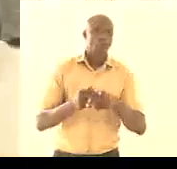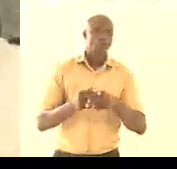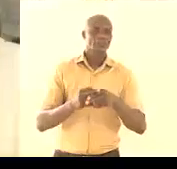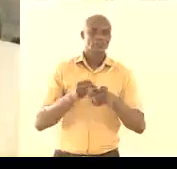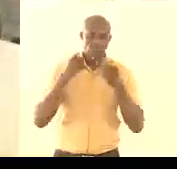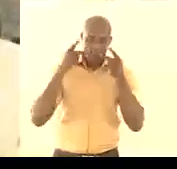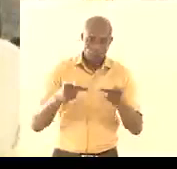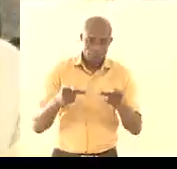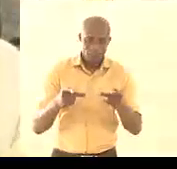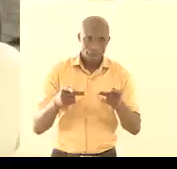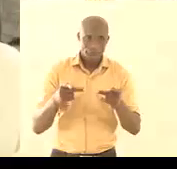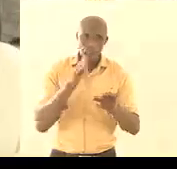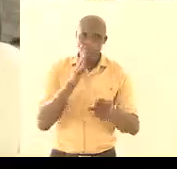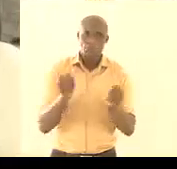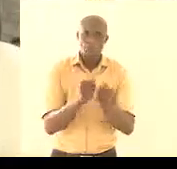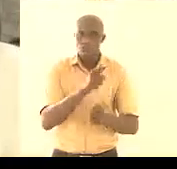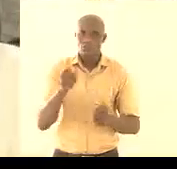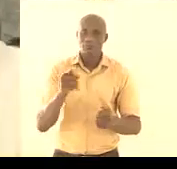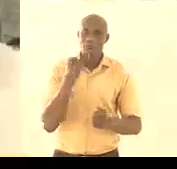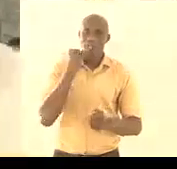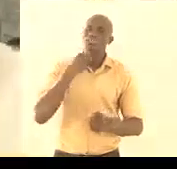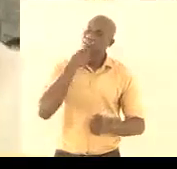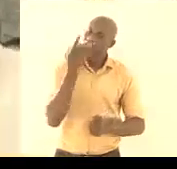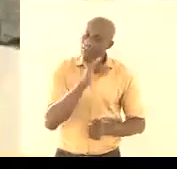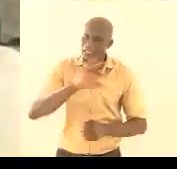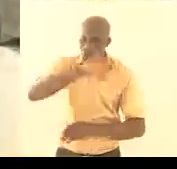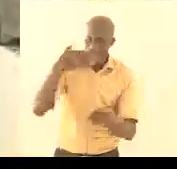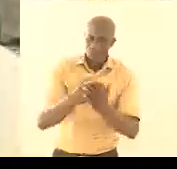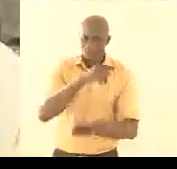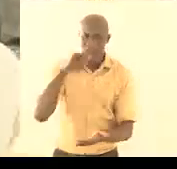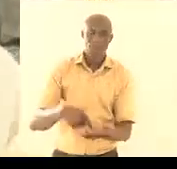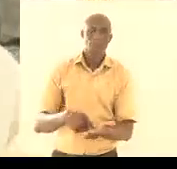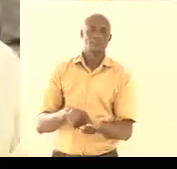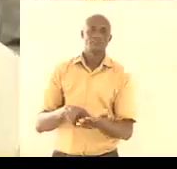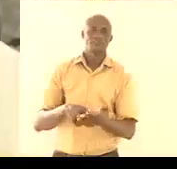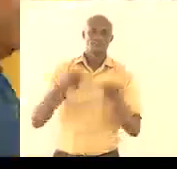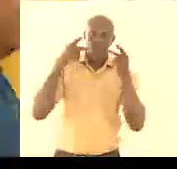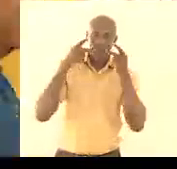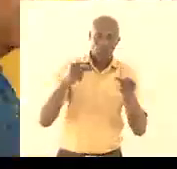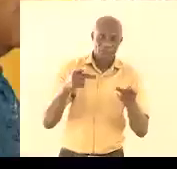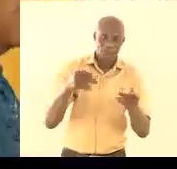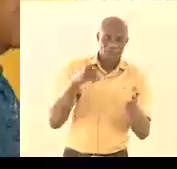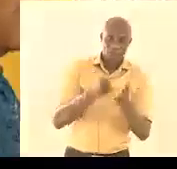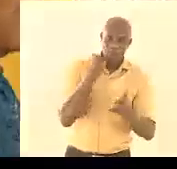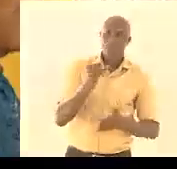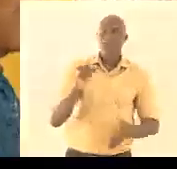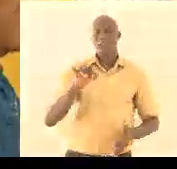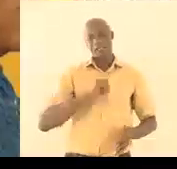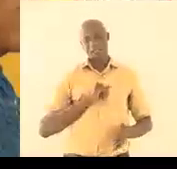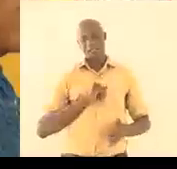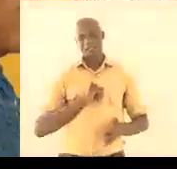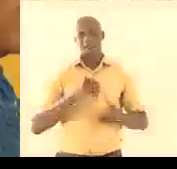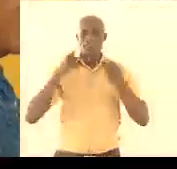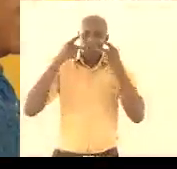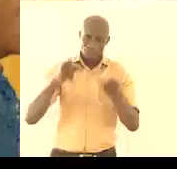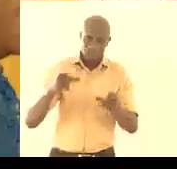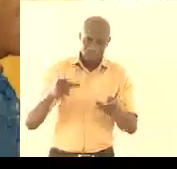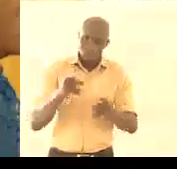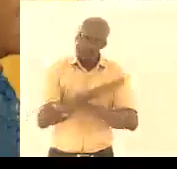shalom, that short peace be with you is saying all this. Peace, it is I.